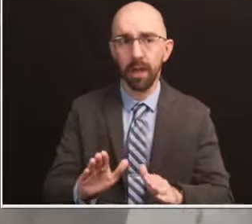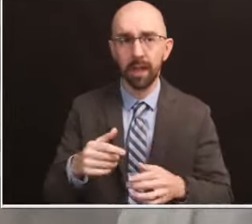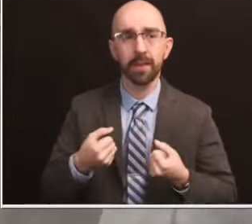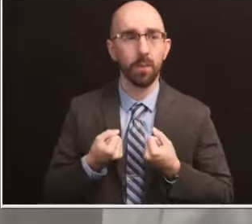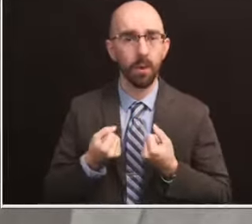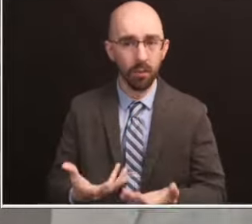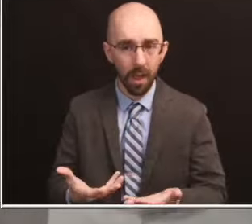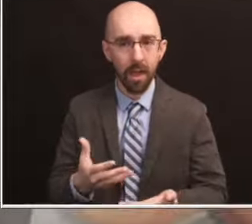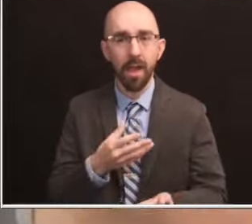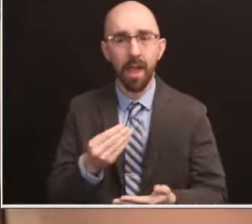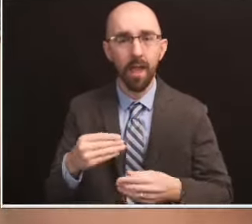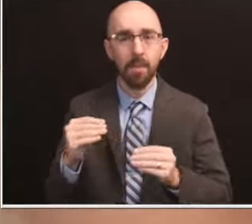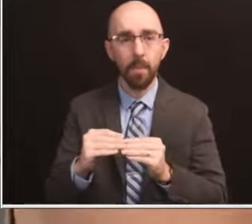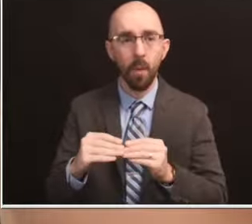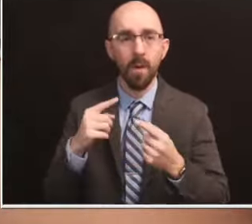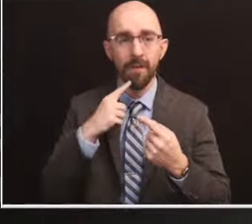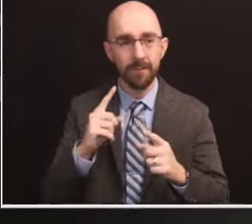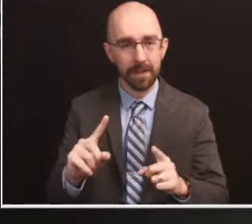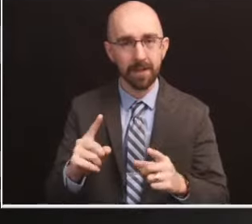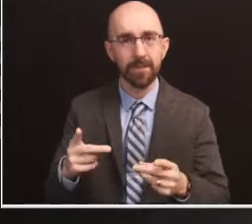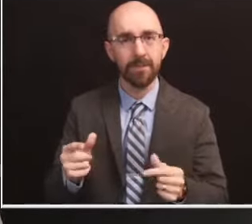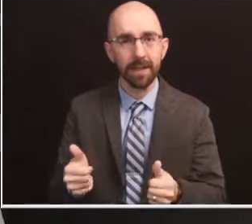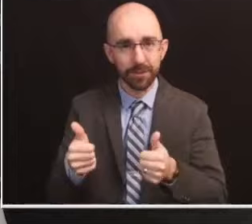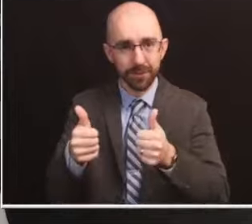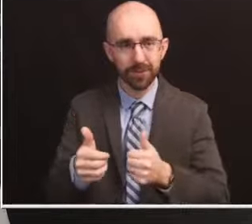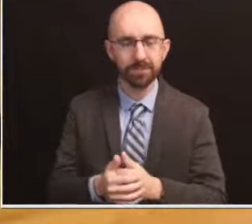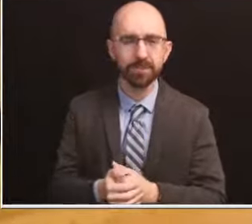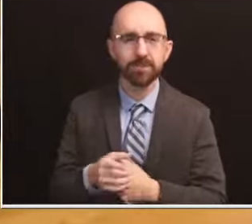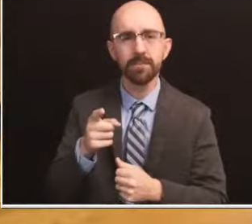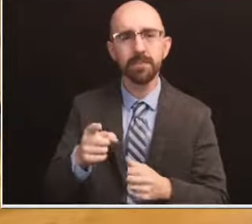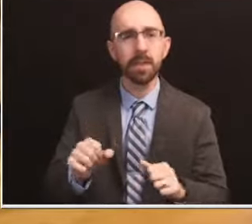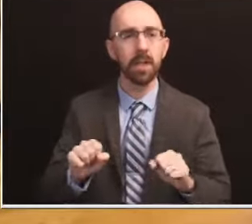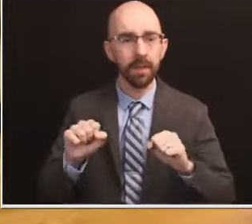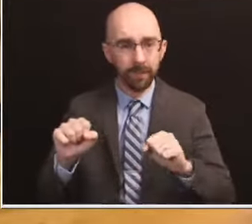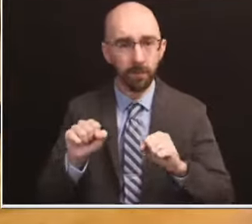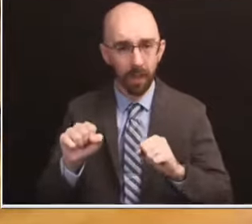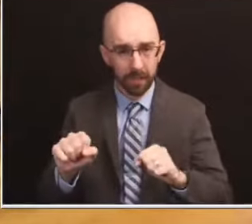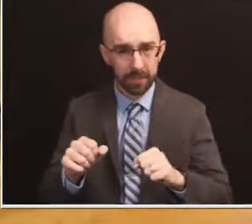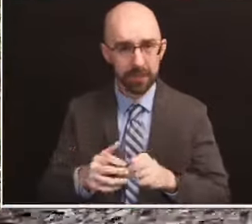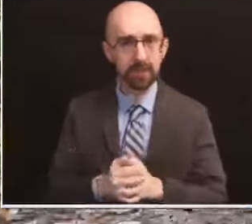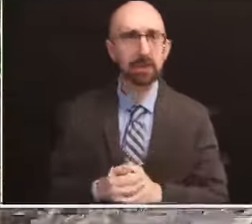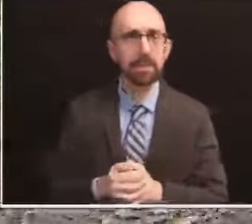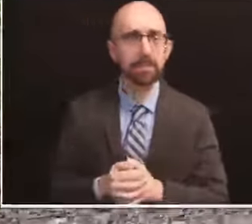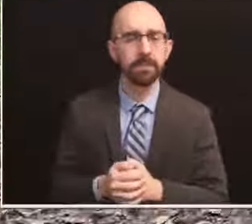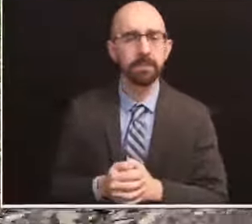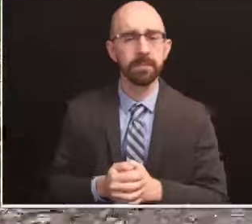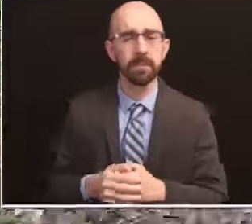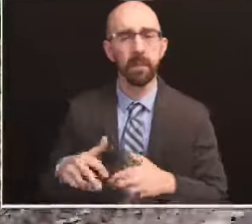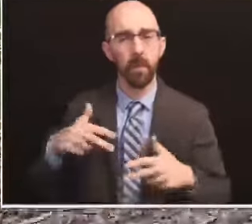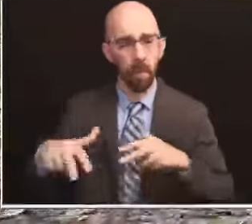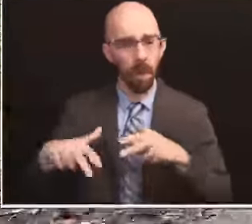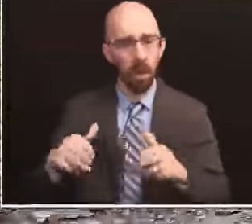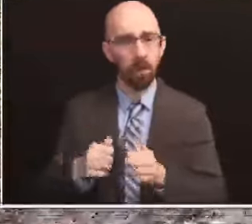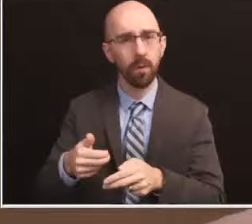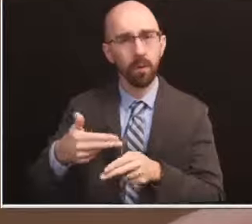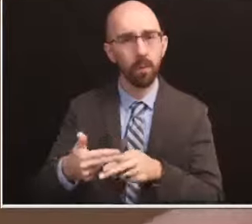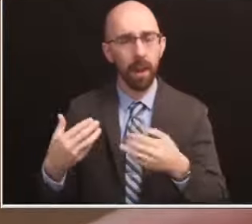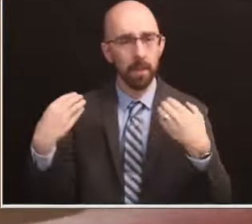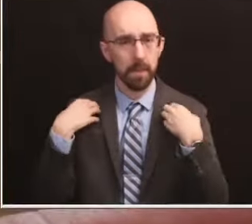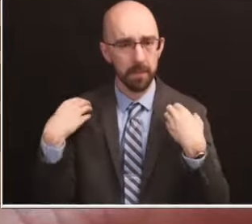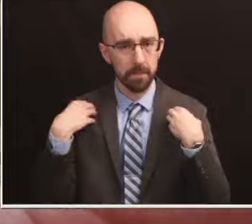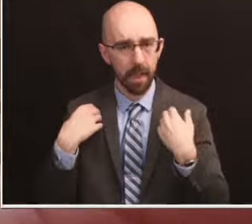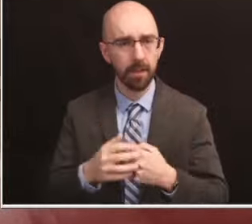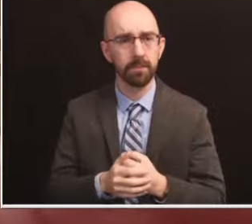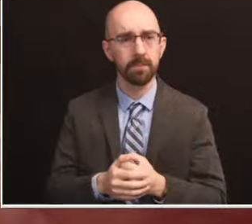they're more effective faster. She's lifting weights, rucking with a weighted backpack, tracking her